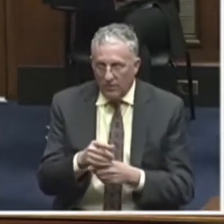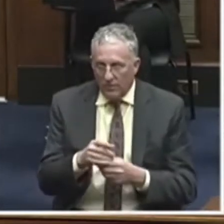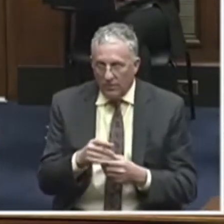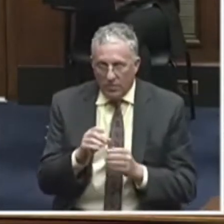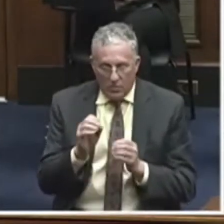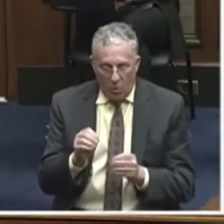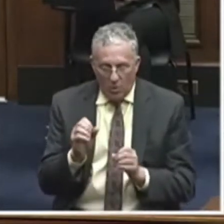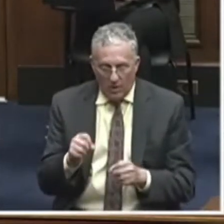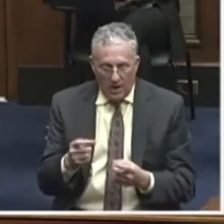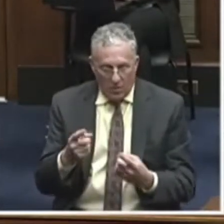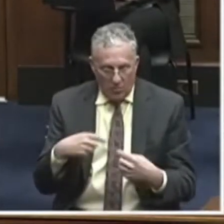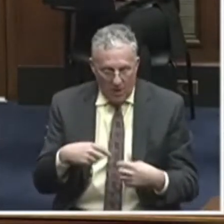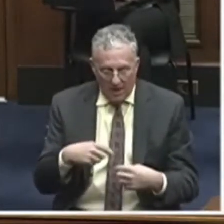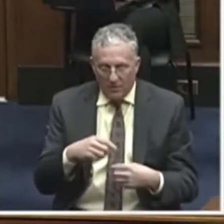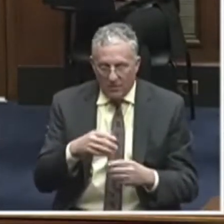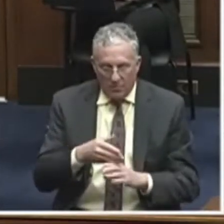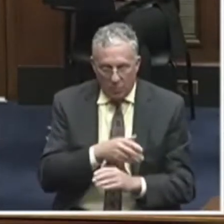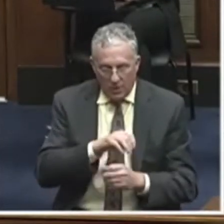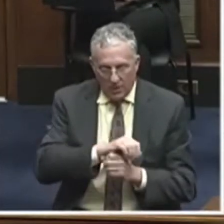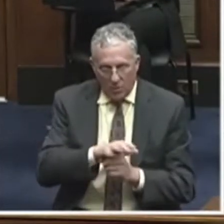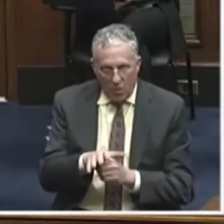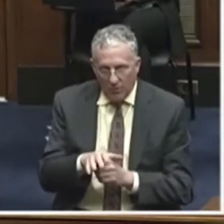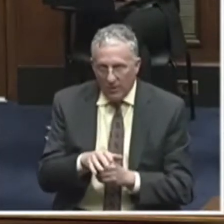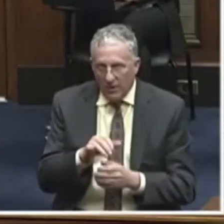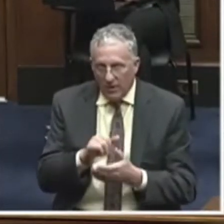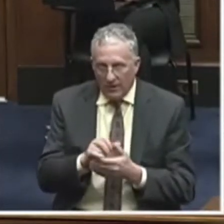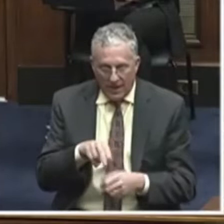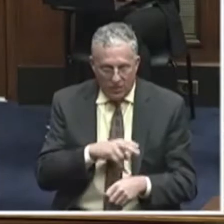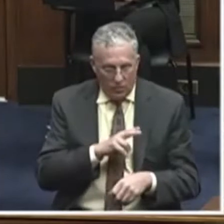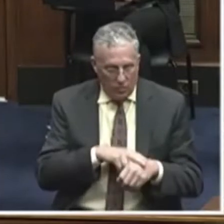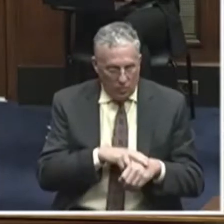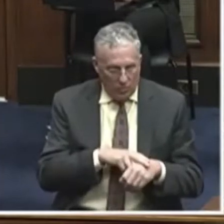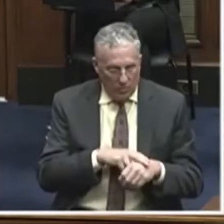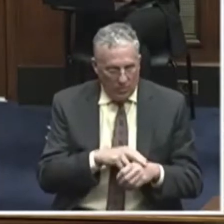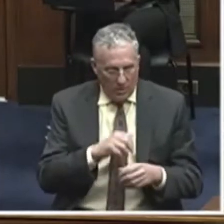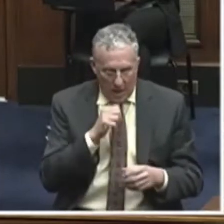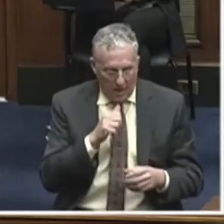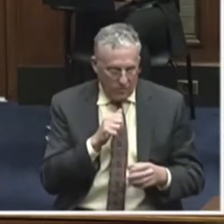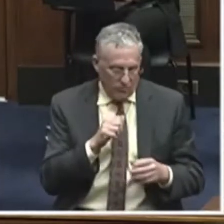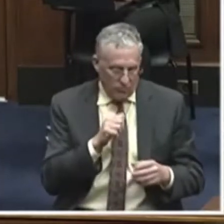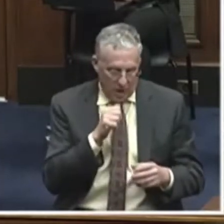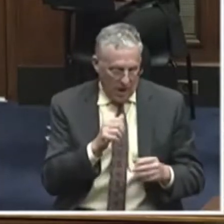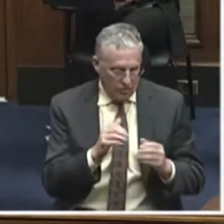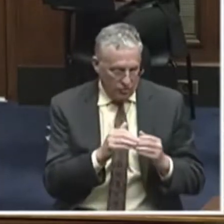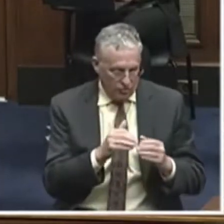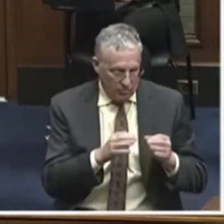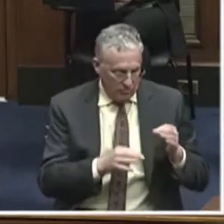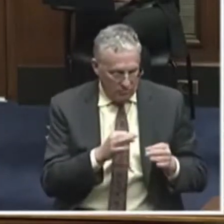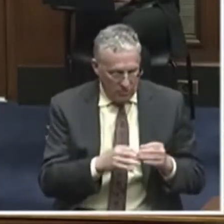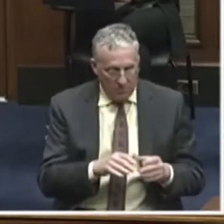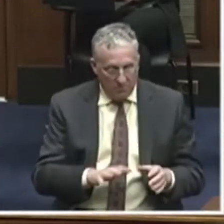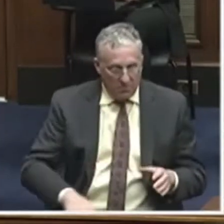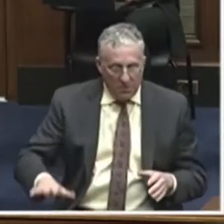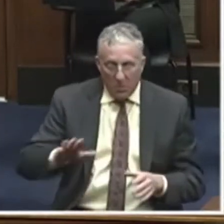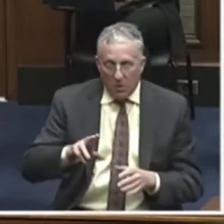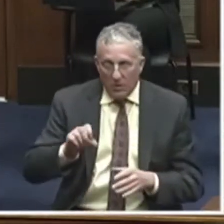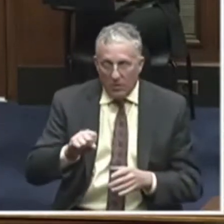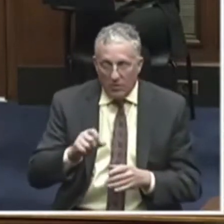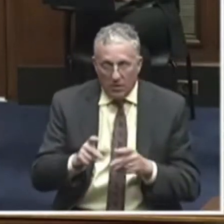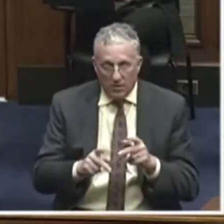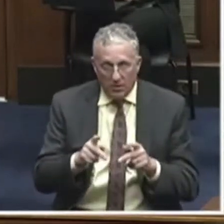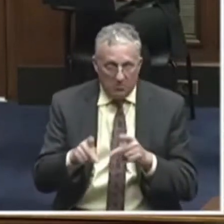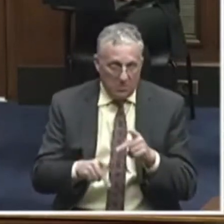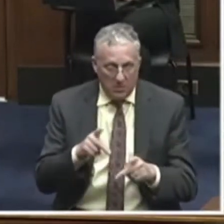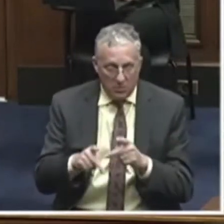to the pre-COVID status quo normal, because that normal was fundamentally unjust to begin with. Across the United States, folks with disabilities and